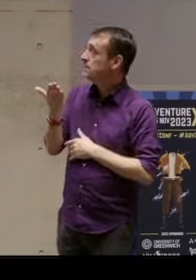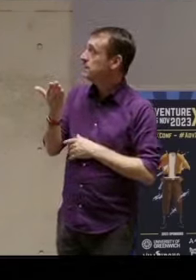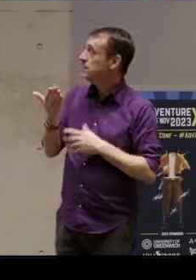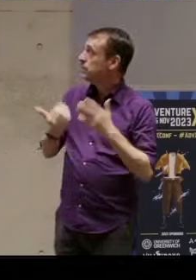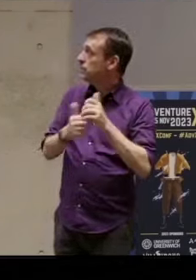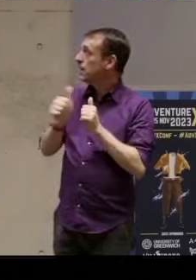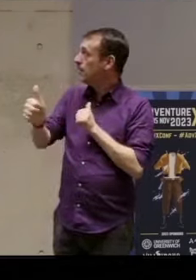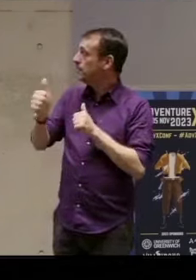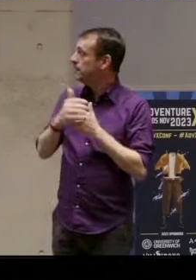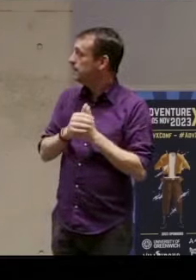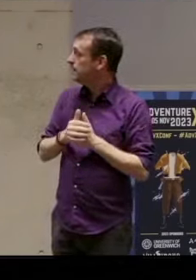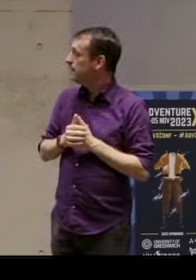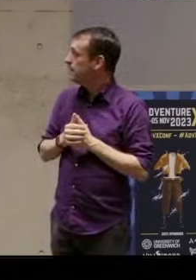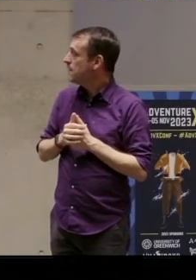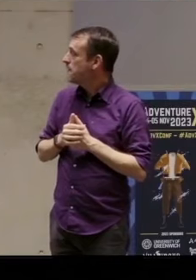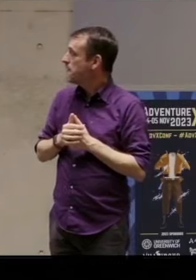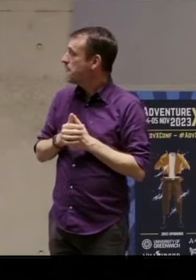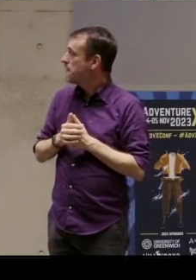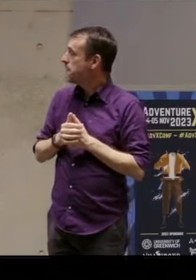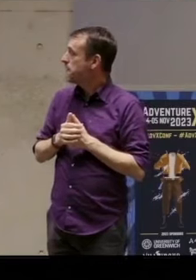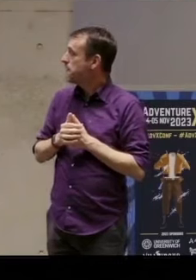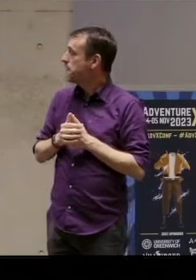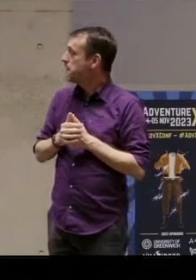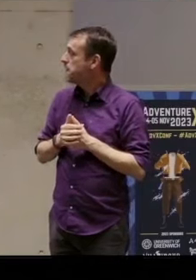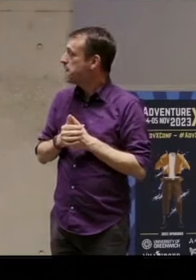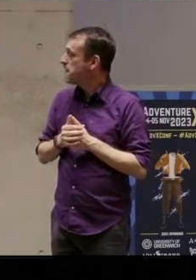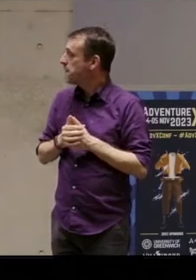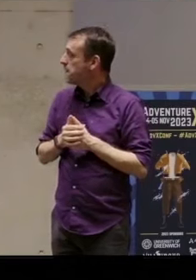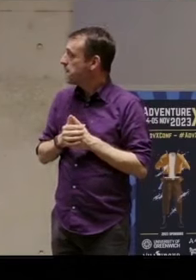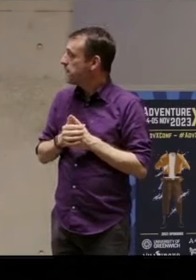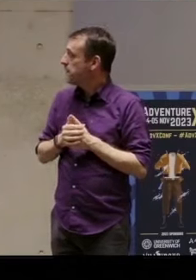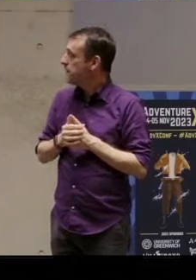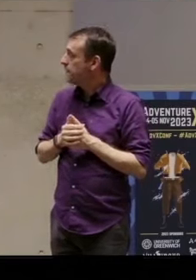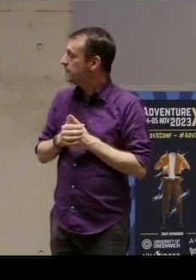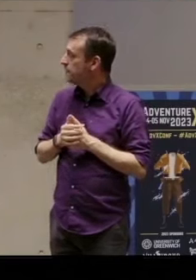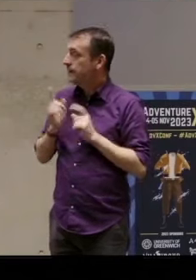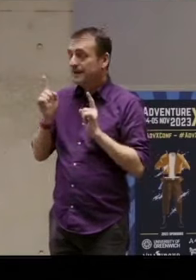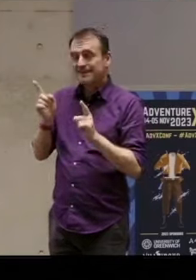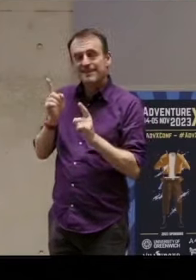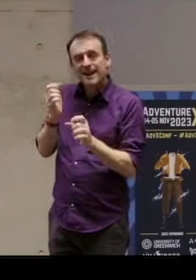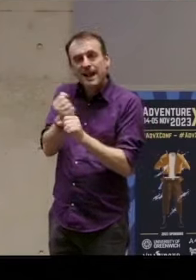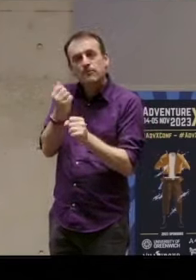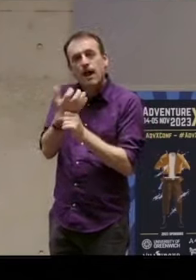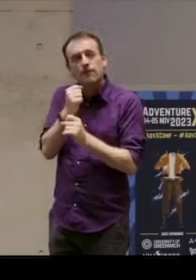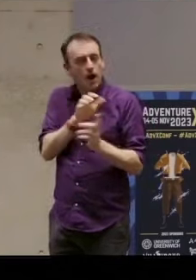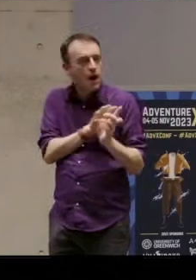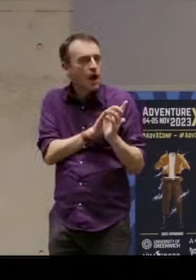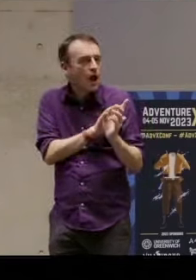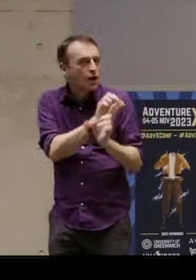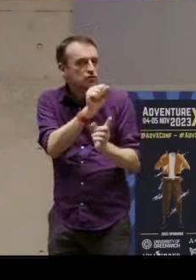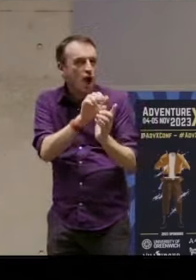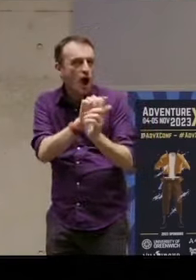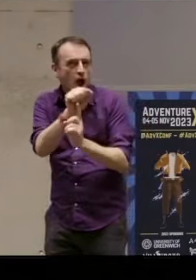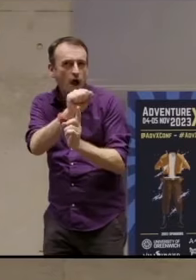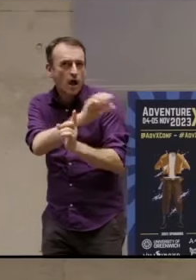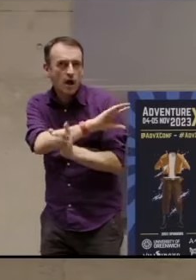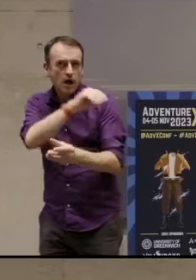"Cultural Taste," which we will use for game for the games that have cultural elements authentic to their developer country.